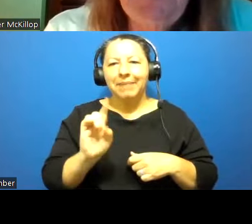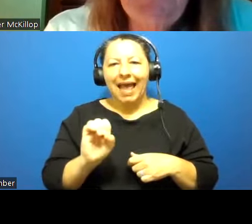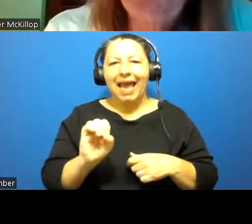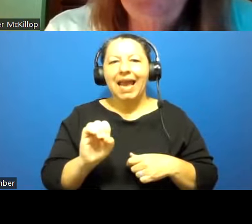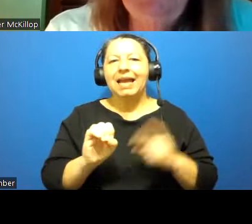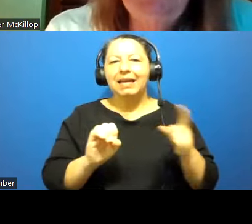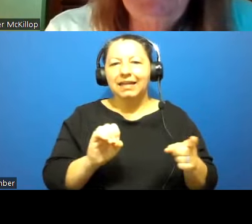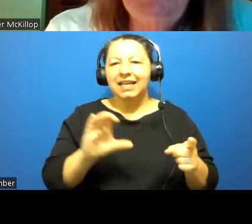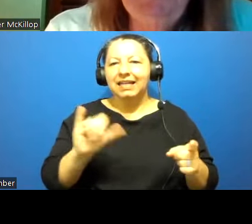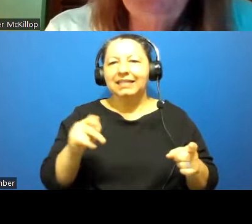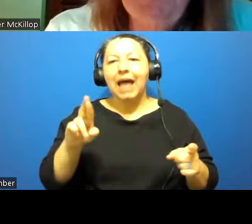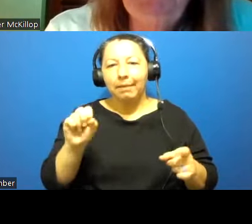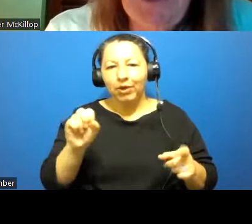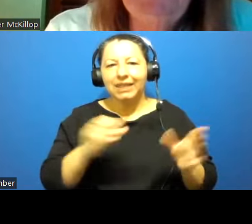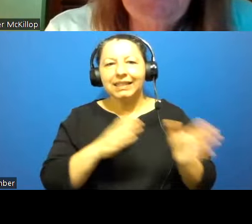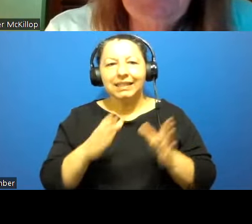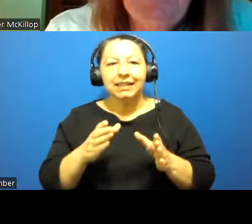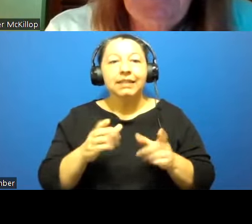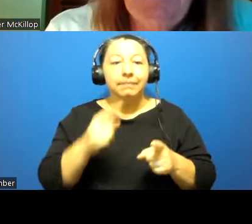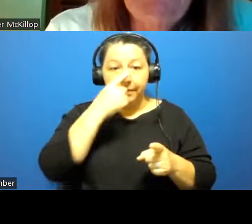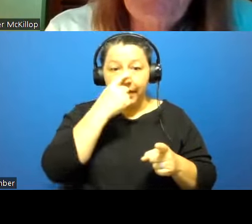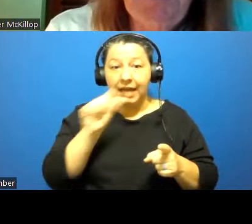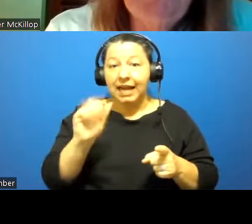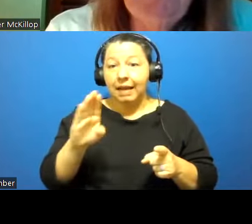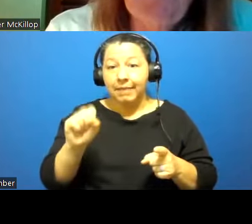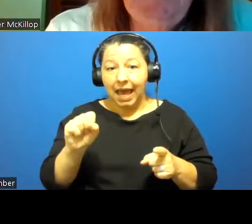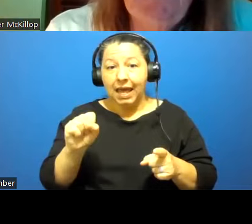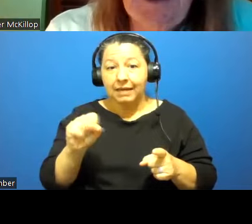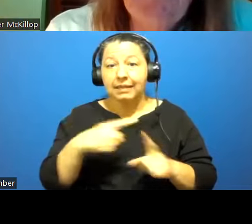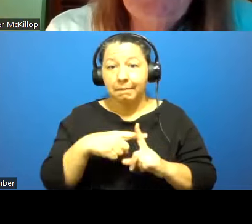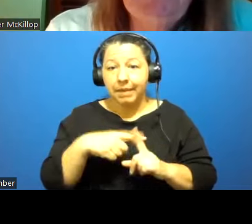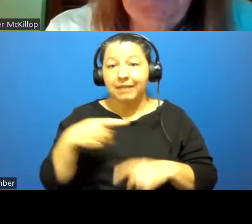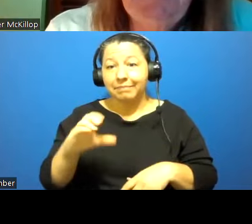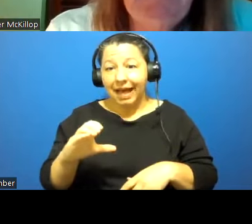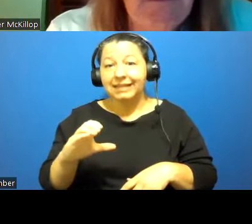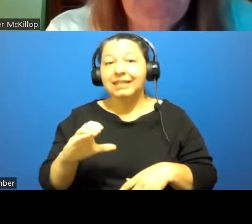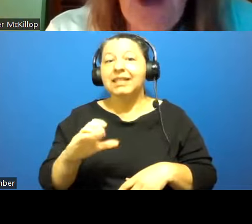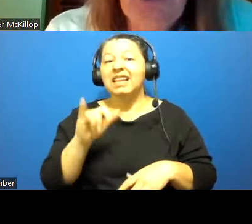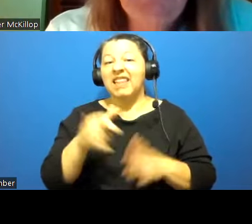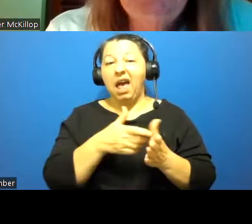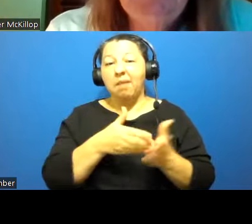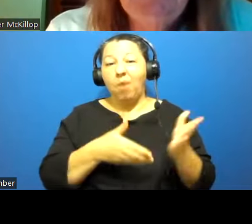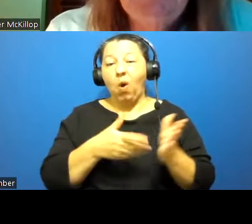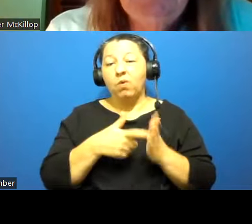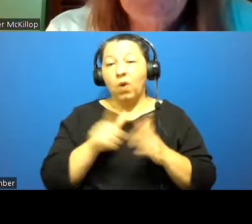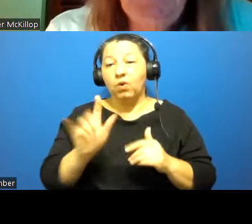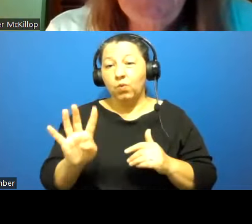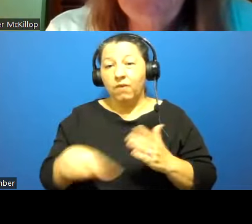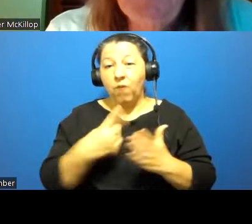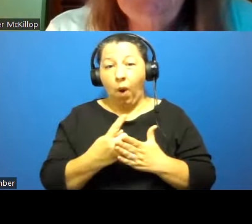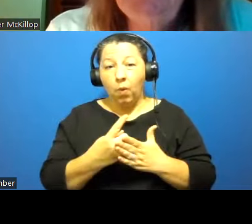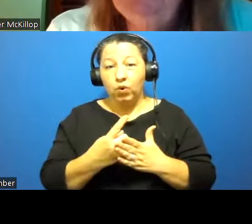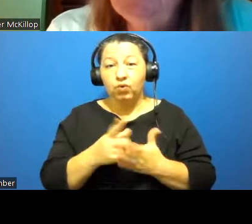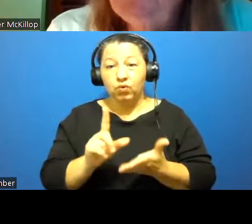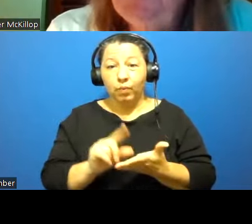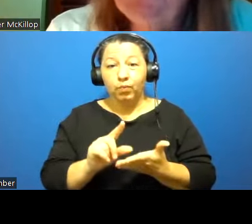the 3D print in ABS plus plastic. This part took 24 hours to print, solid, but we can